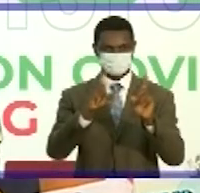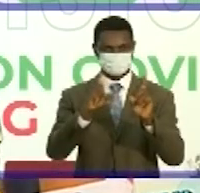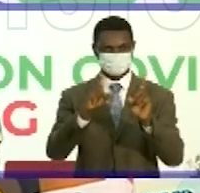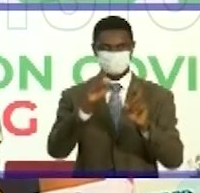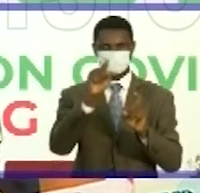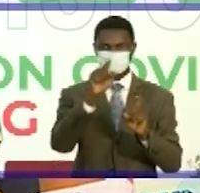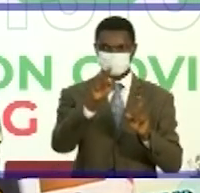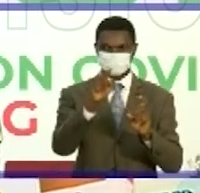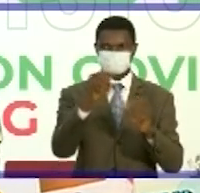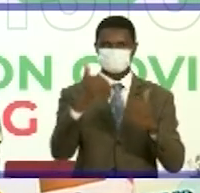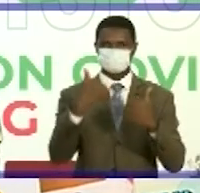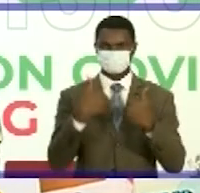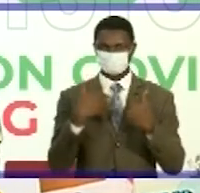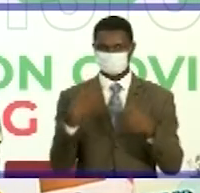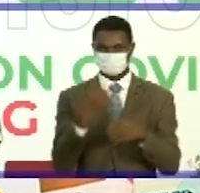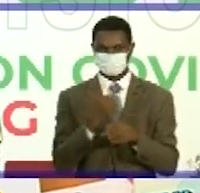can't afford to let